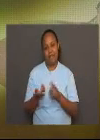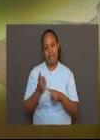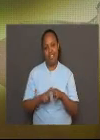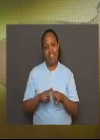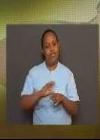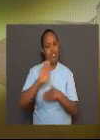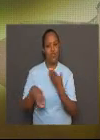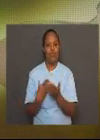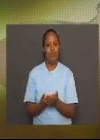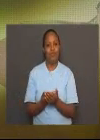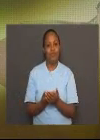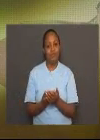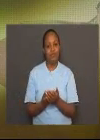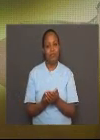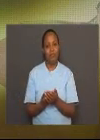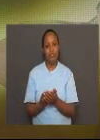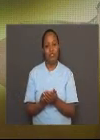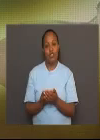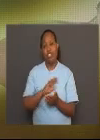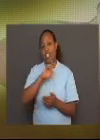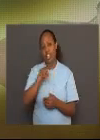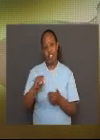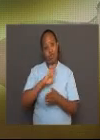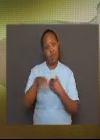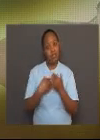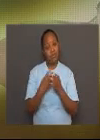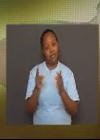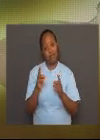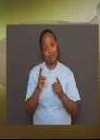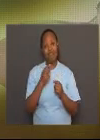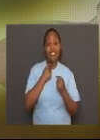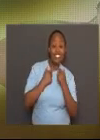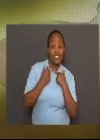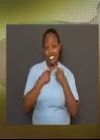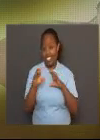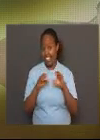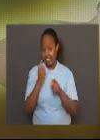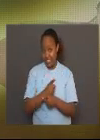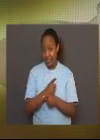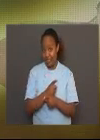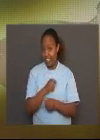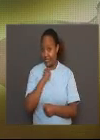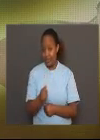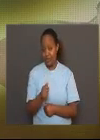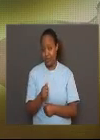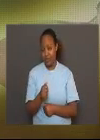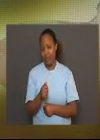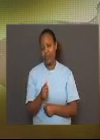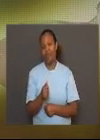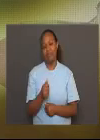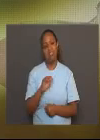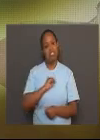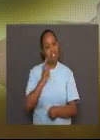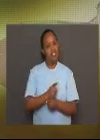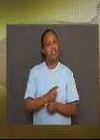everyone. You are all very curious people, are you not? I am sure that you